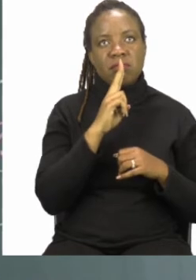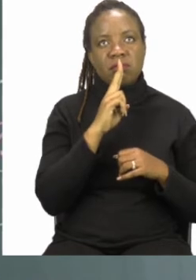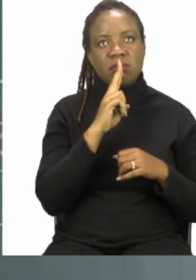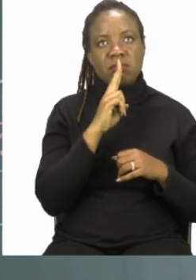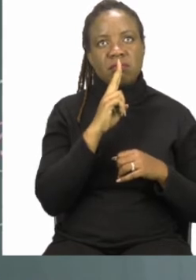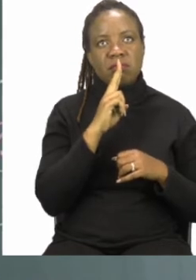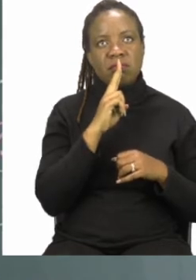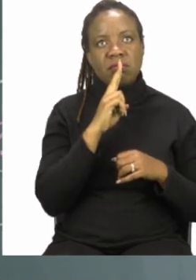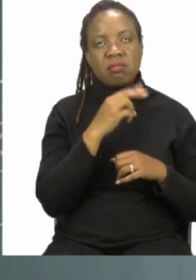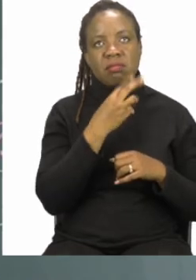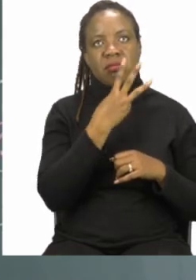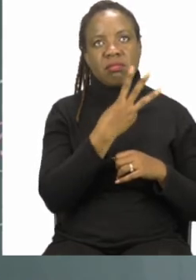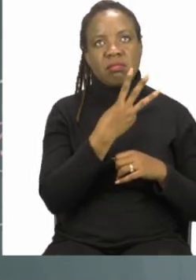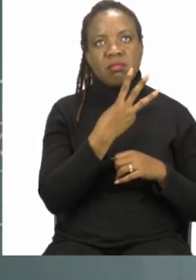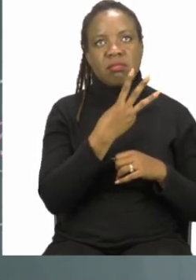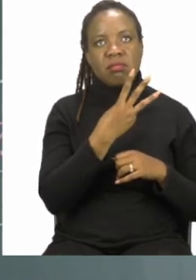together,